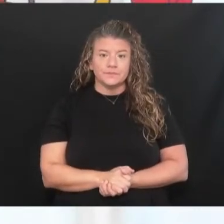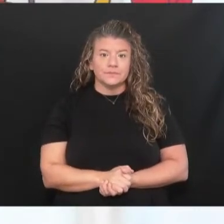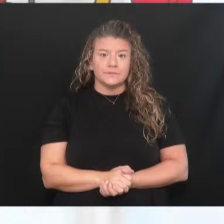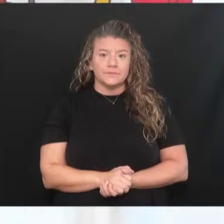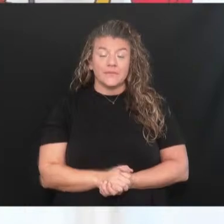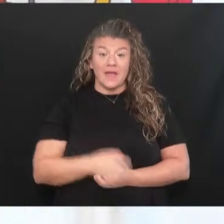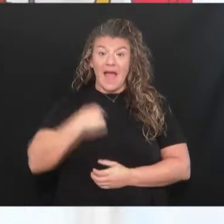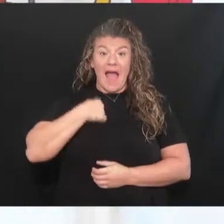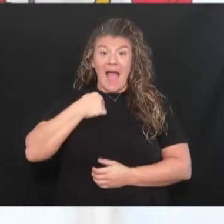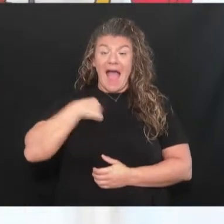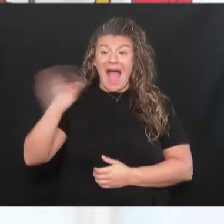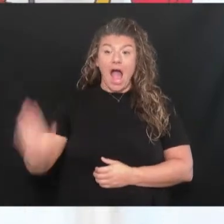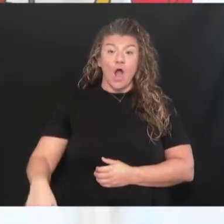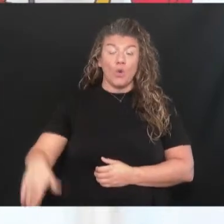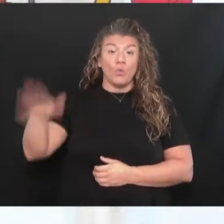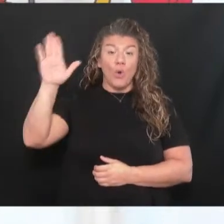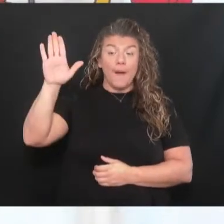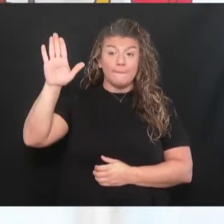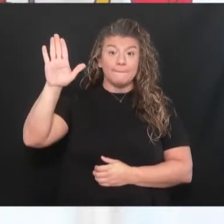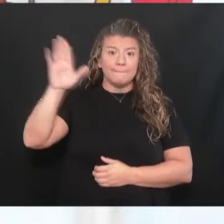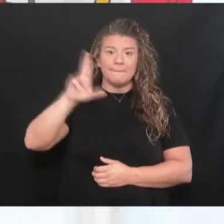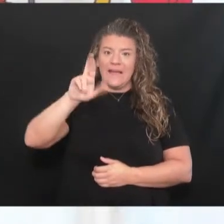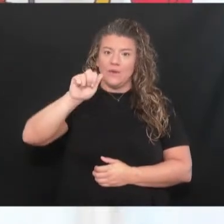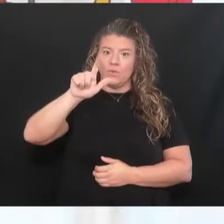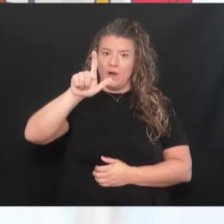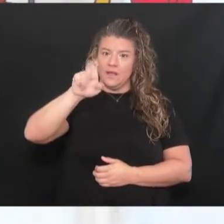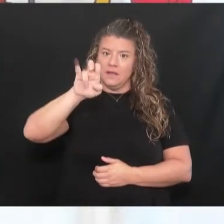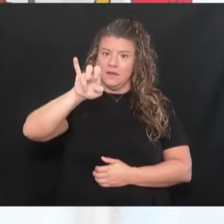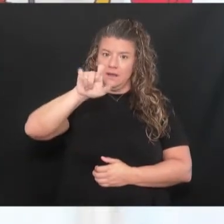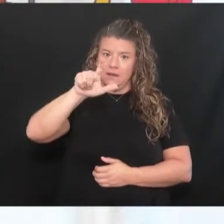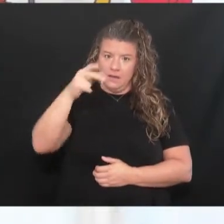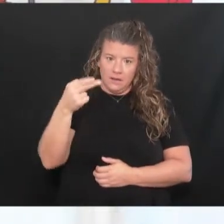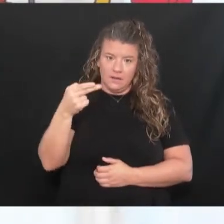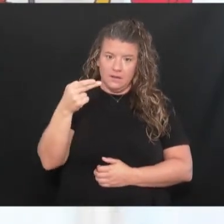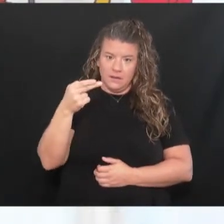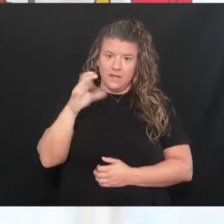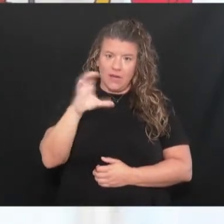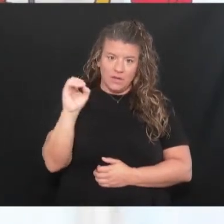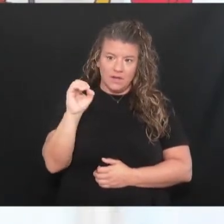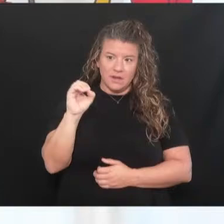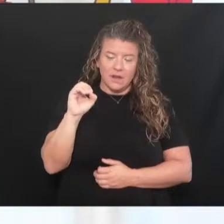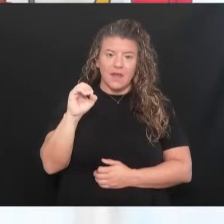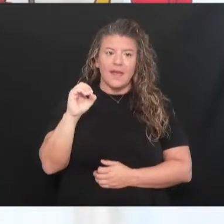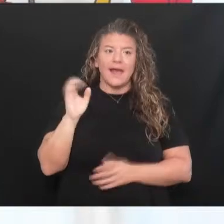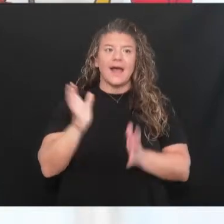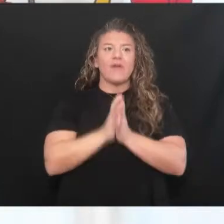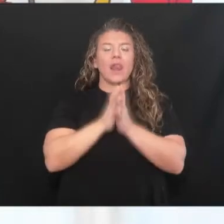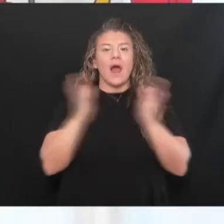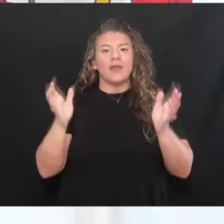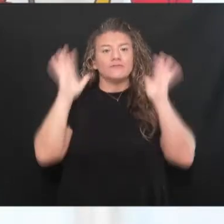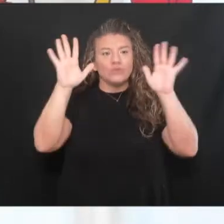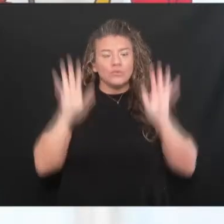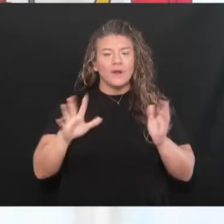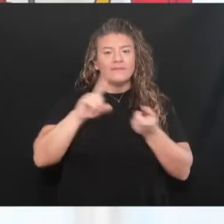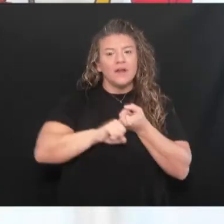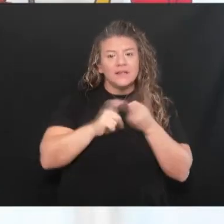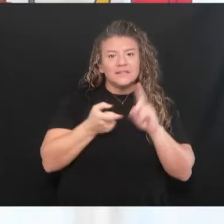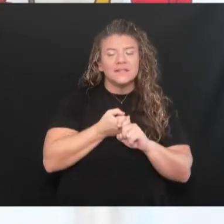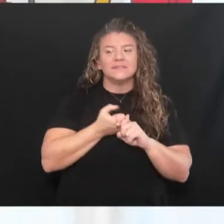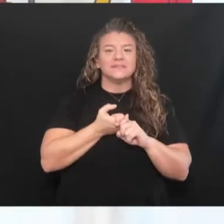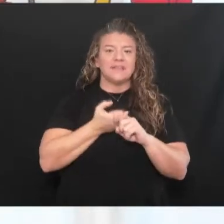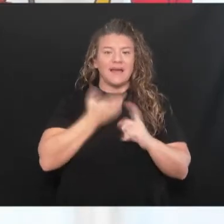I grew up, for all practical purposes, in Raleigh County, and got a lot of great friends and a lot of ties there,